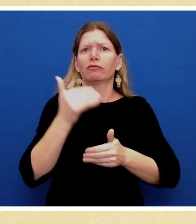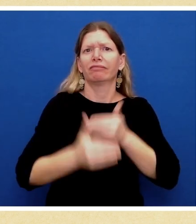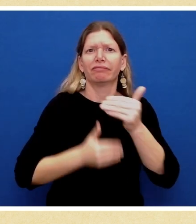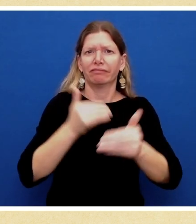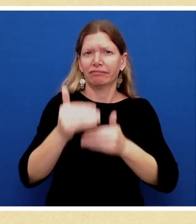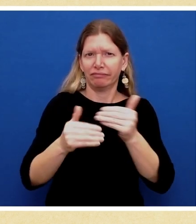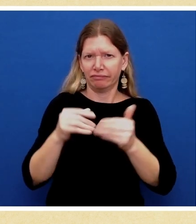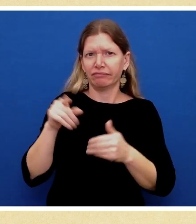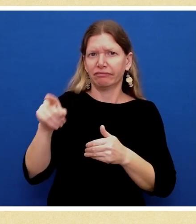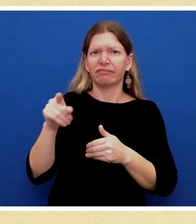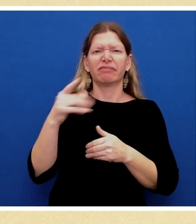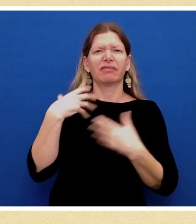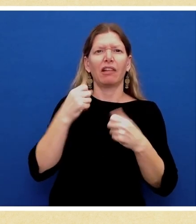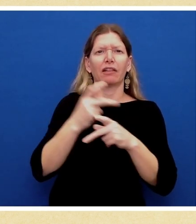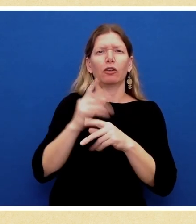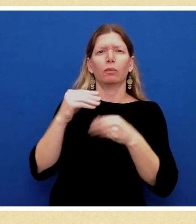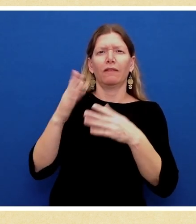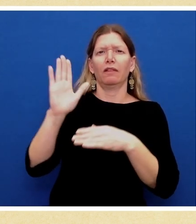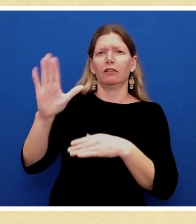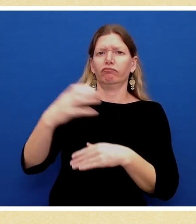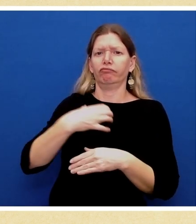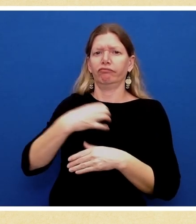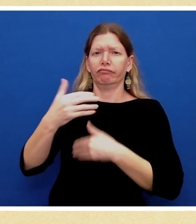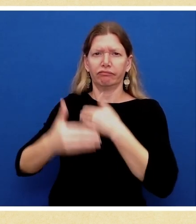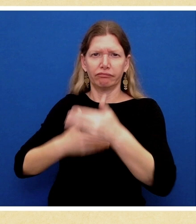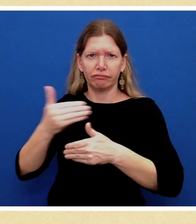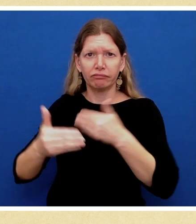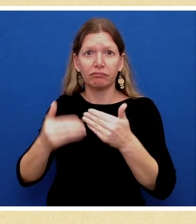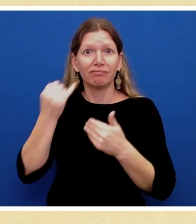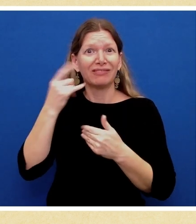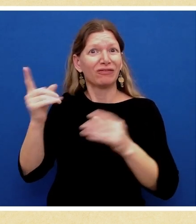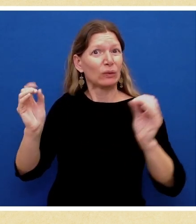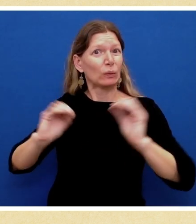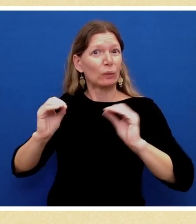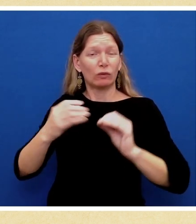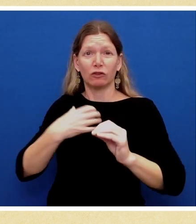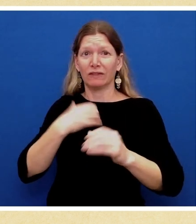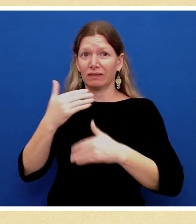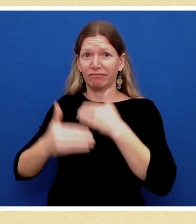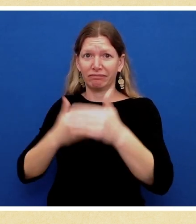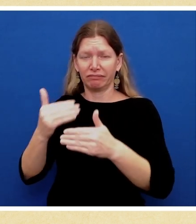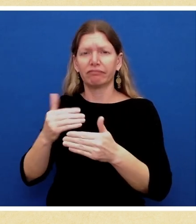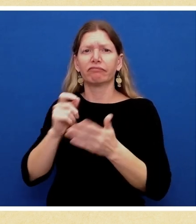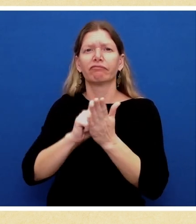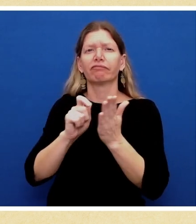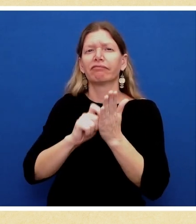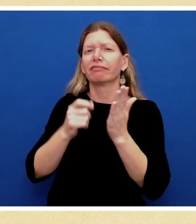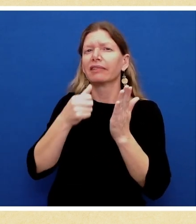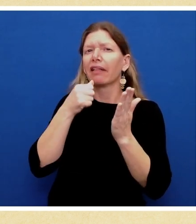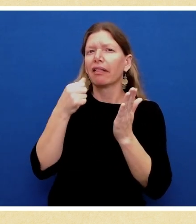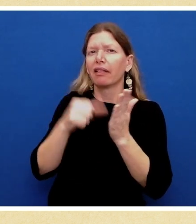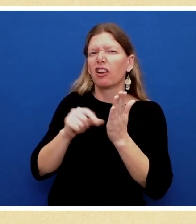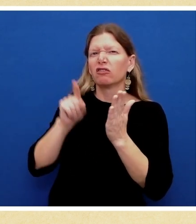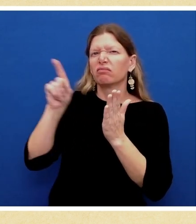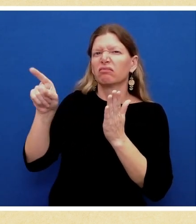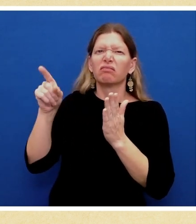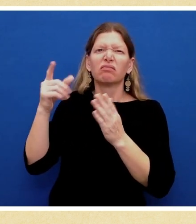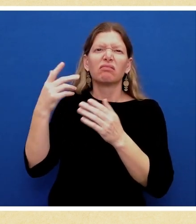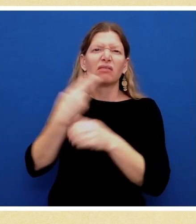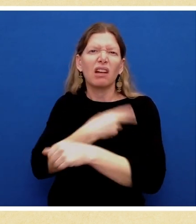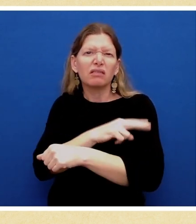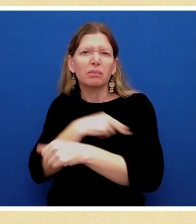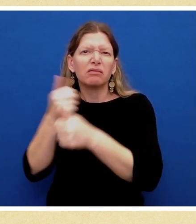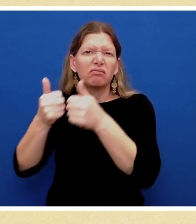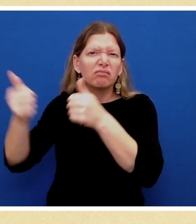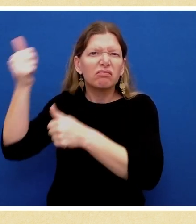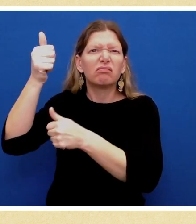the steps in the healthcare provider's internal grievance procedure. If there is no grievance procedure, write a letter to the hospital or healthcare